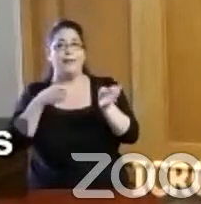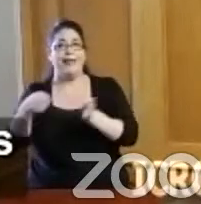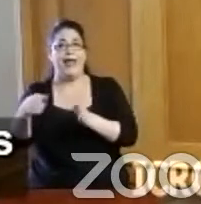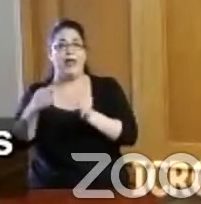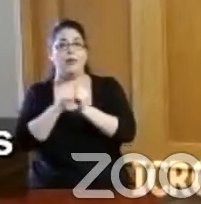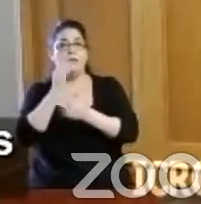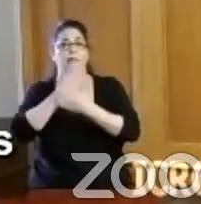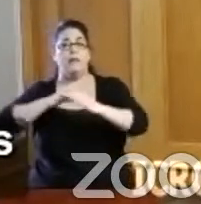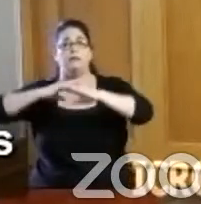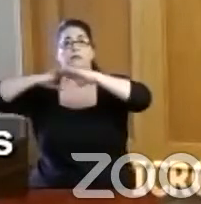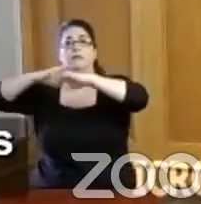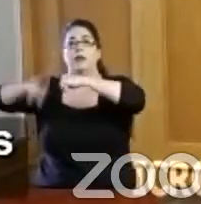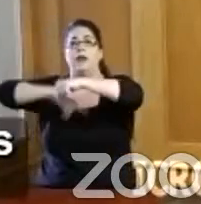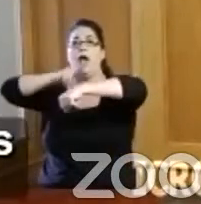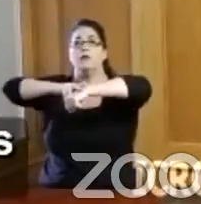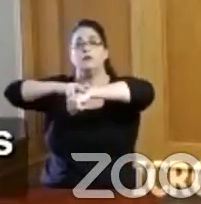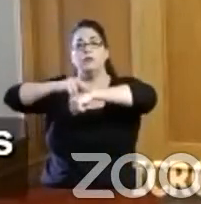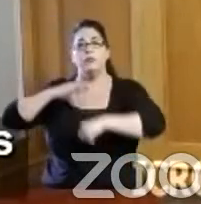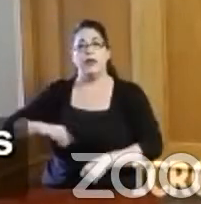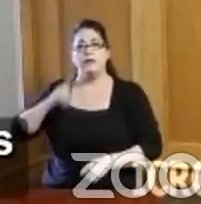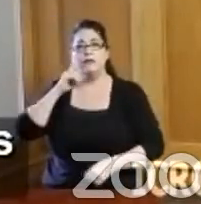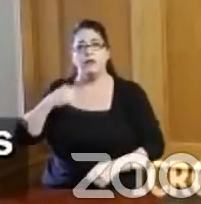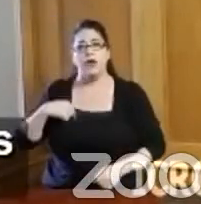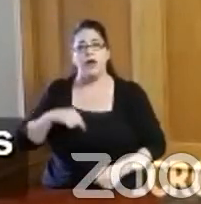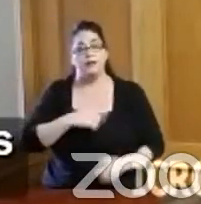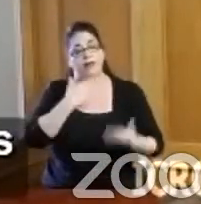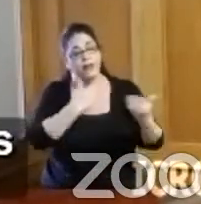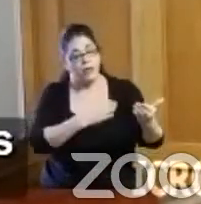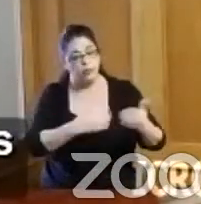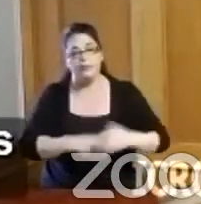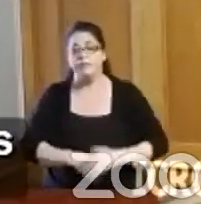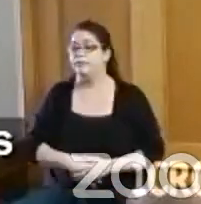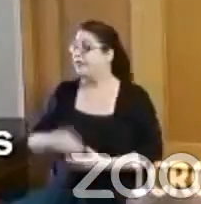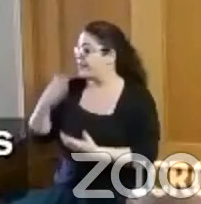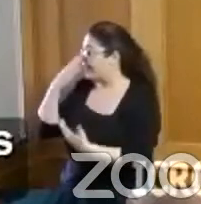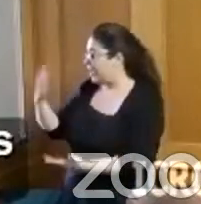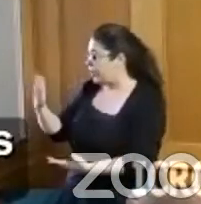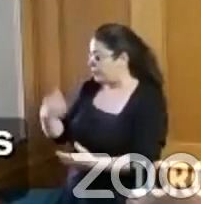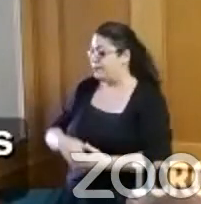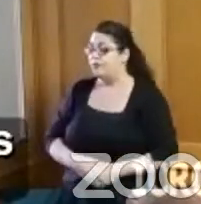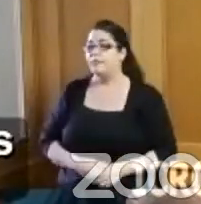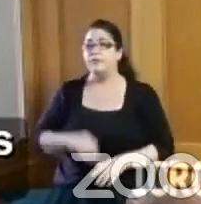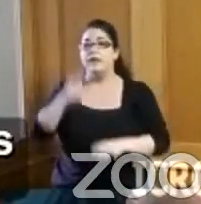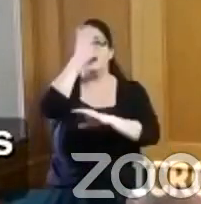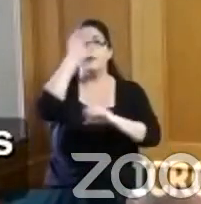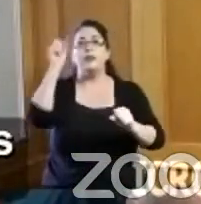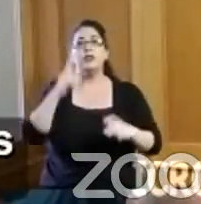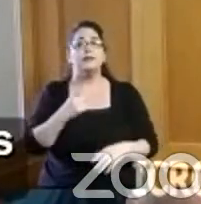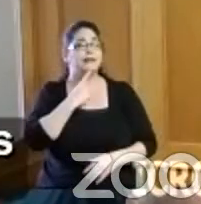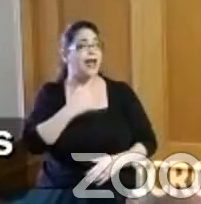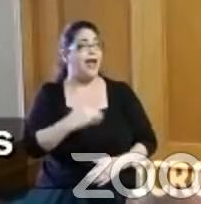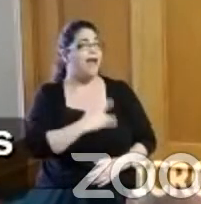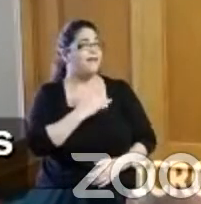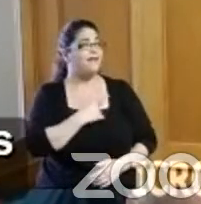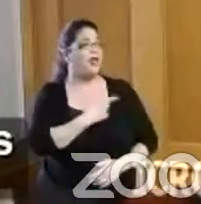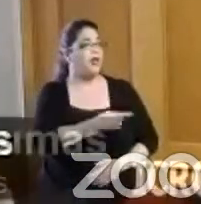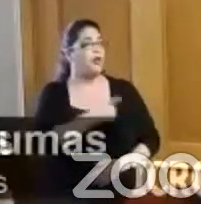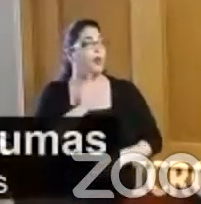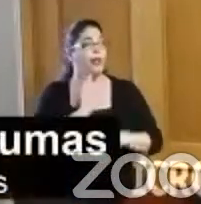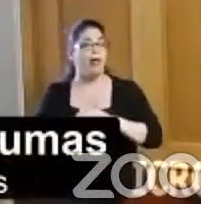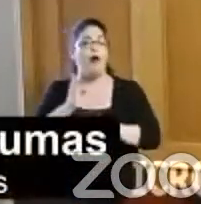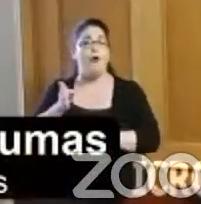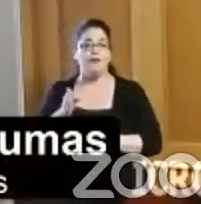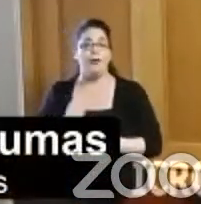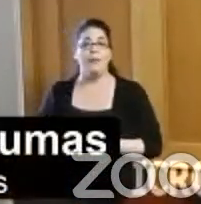conditions that protect the natural benefits. Thank you. Thank you. And I had a feeling you were gonna go a little over,